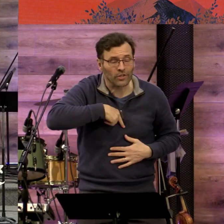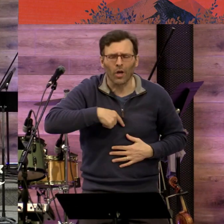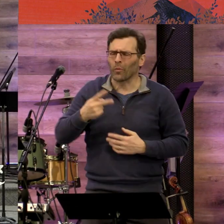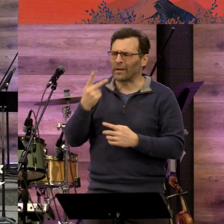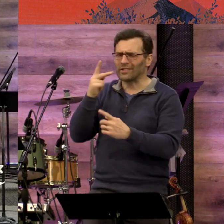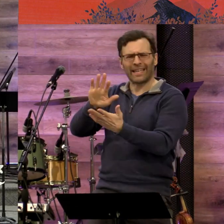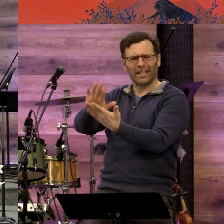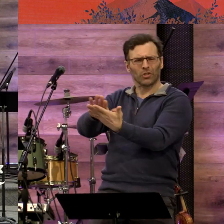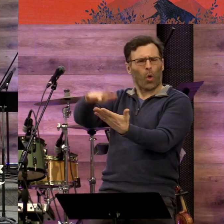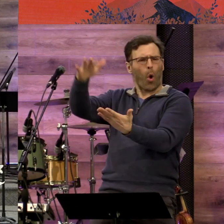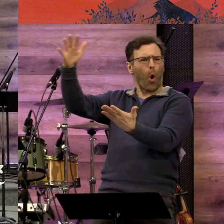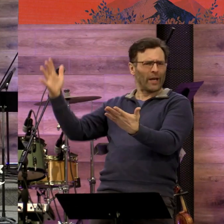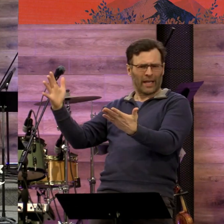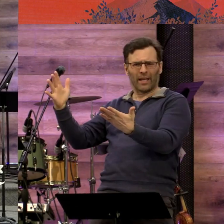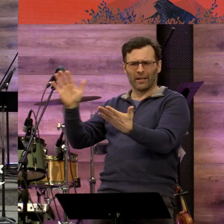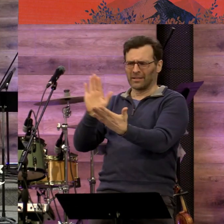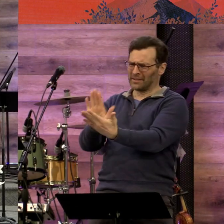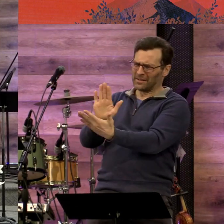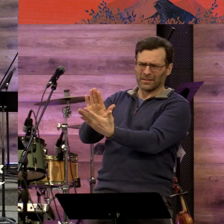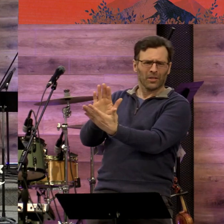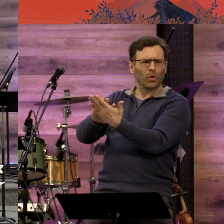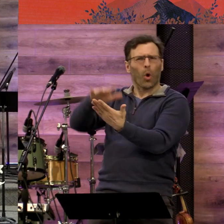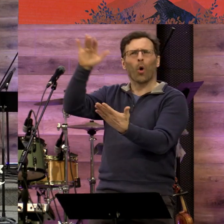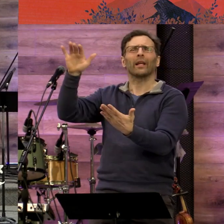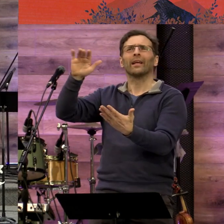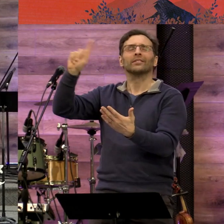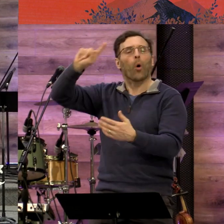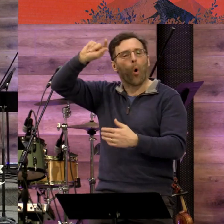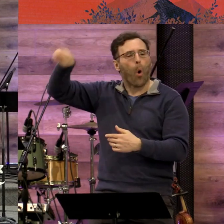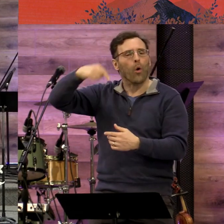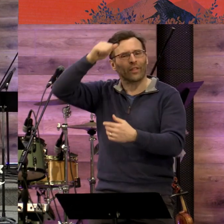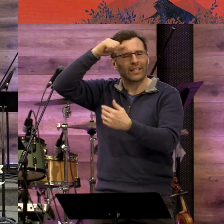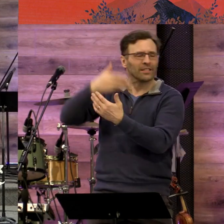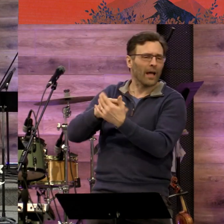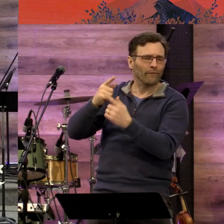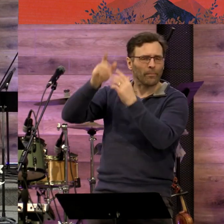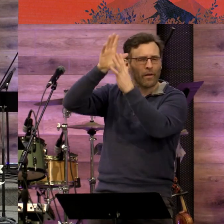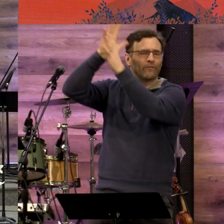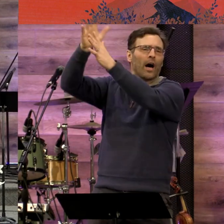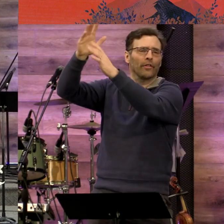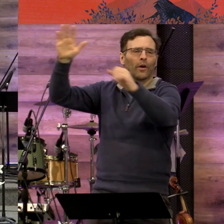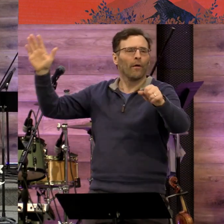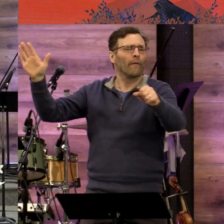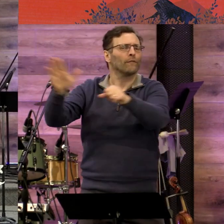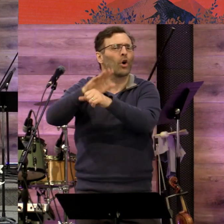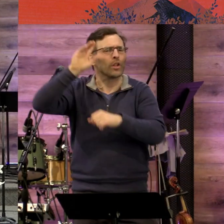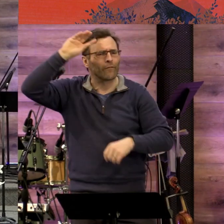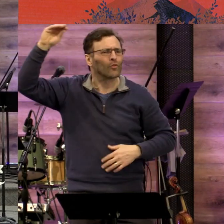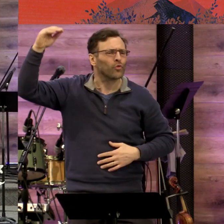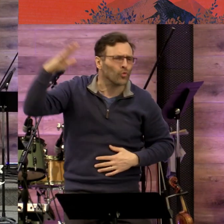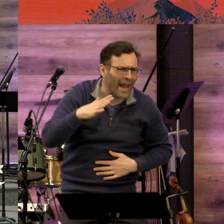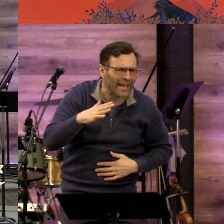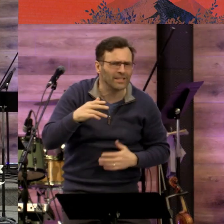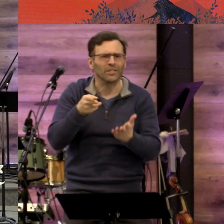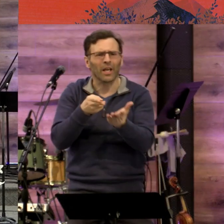glory, glory as of the only Son from the Father, full of grace and